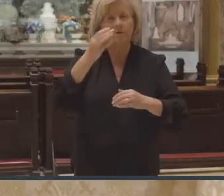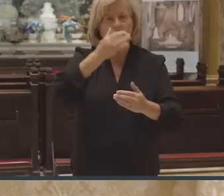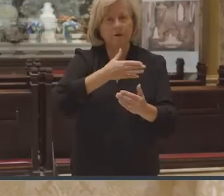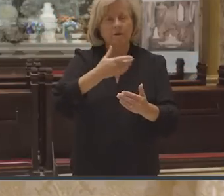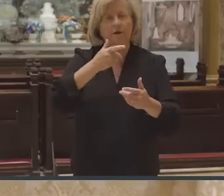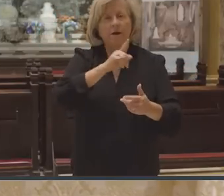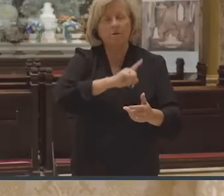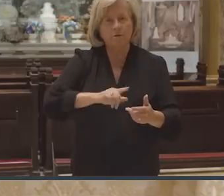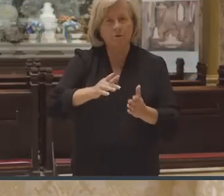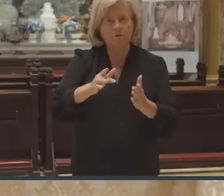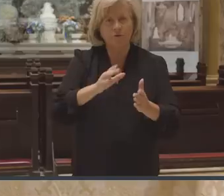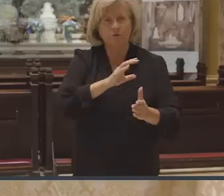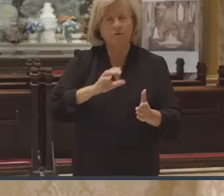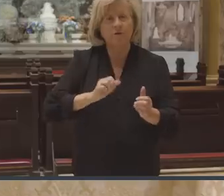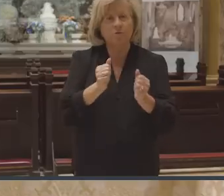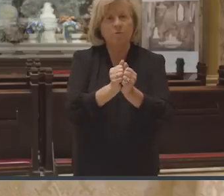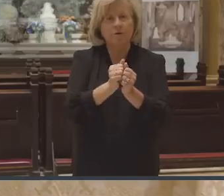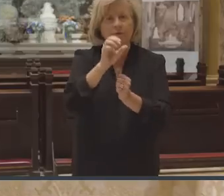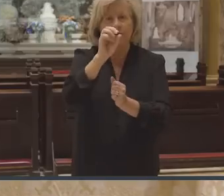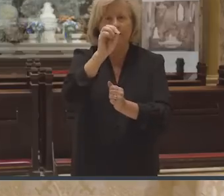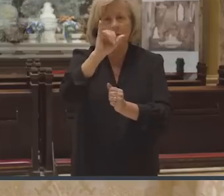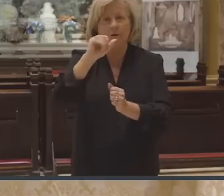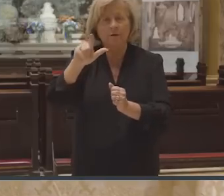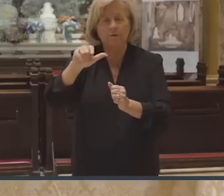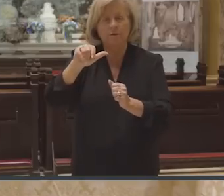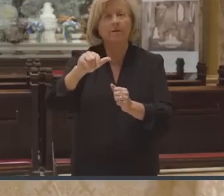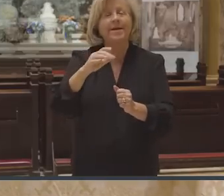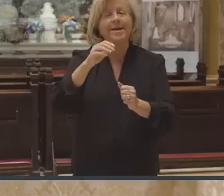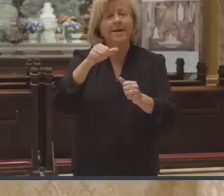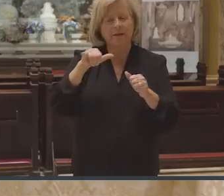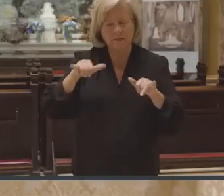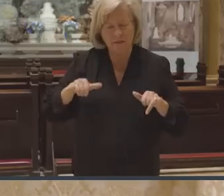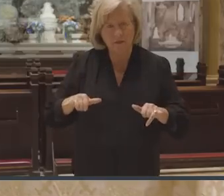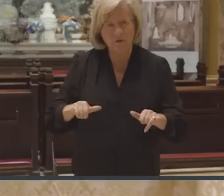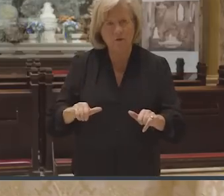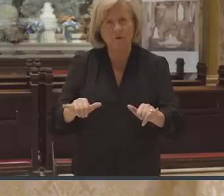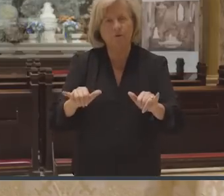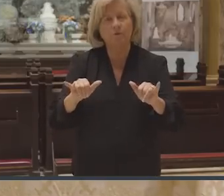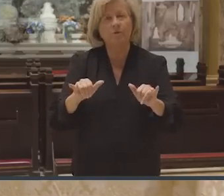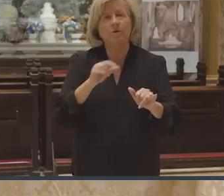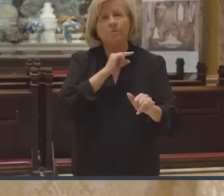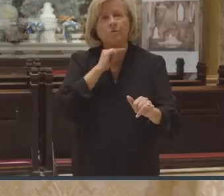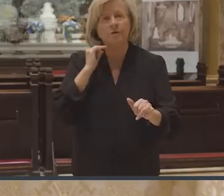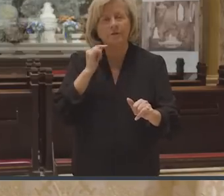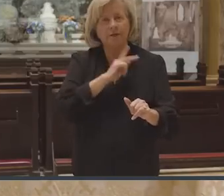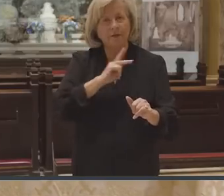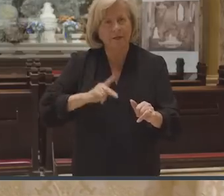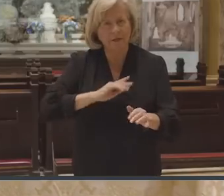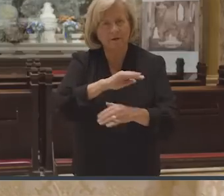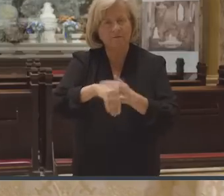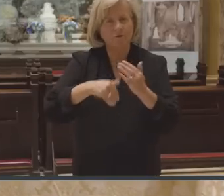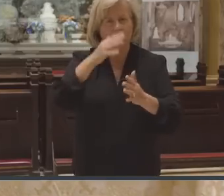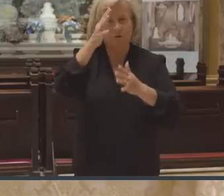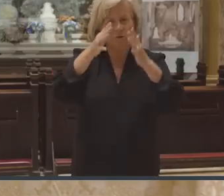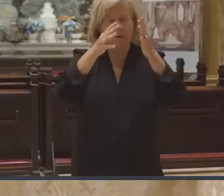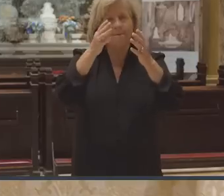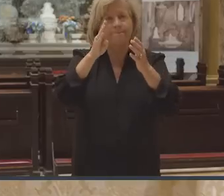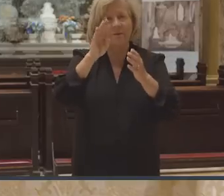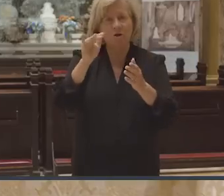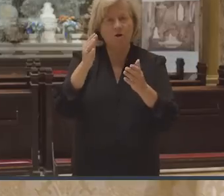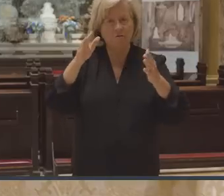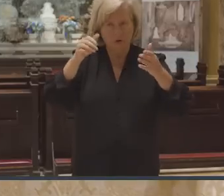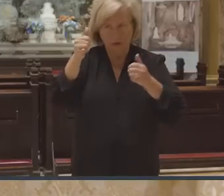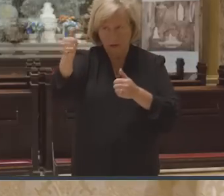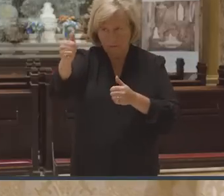Christ, with the oil of gladness, as eternal priest and King of all creation, so that by offering